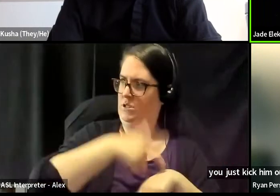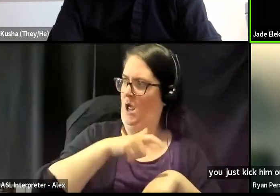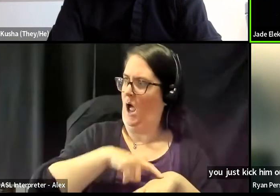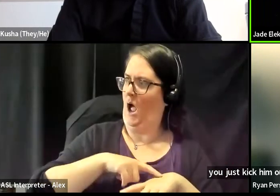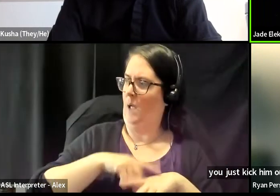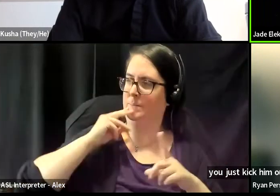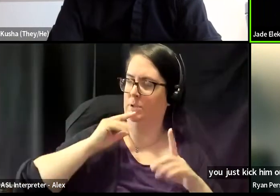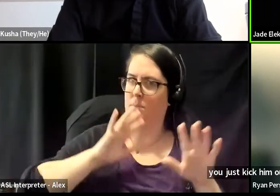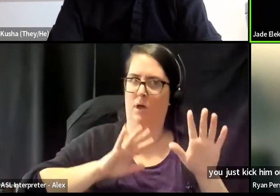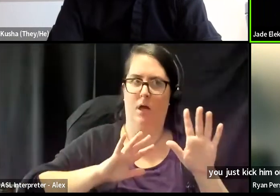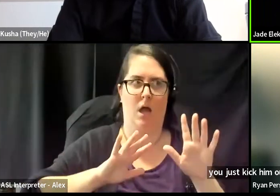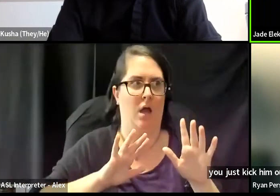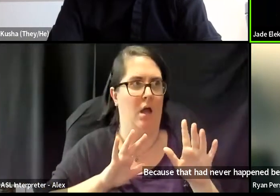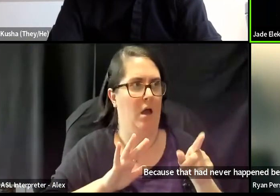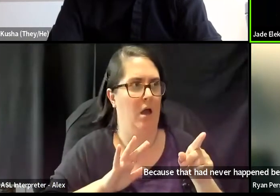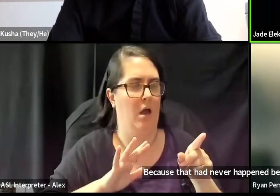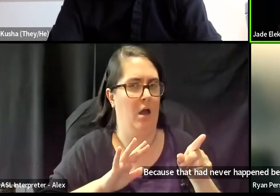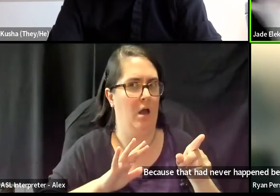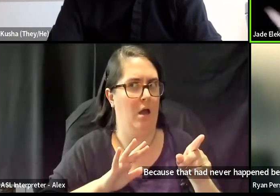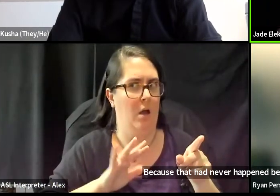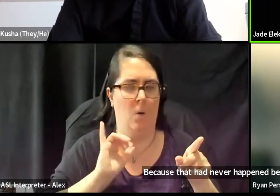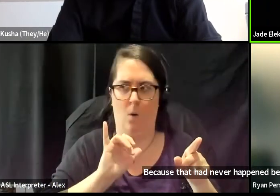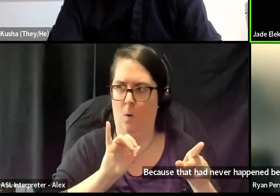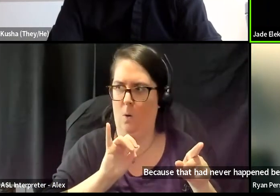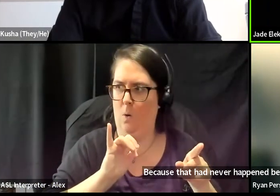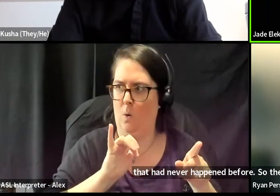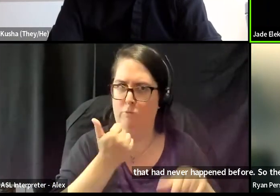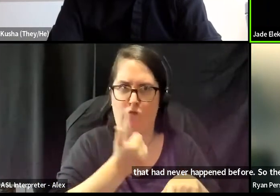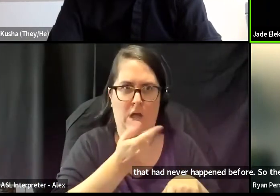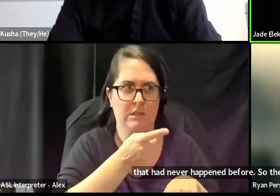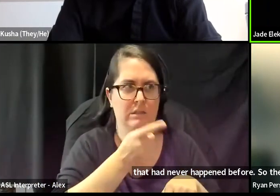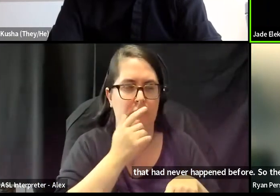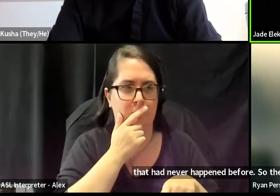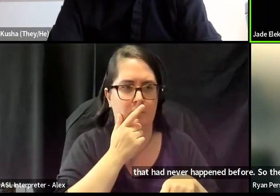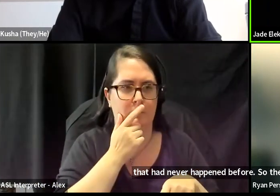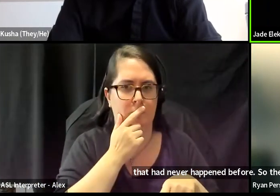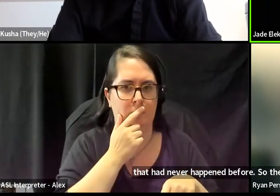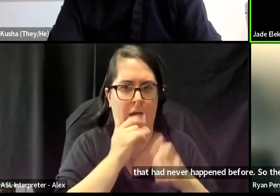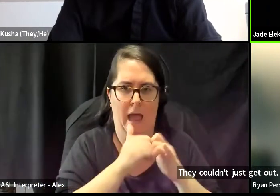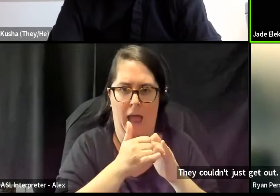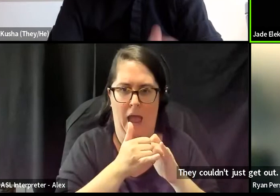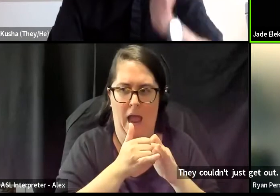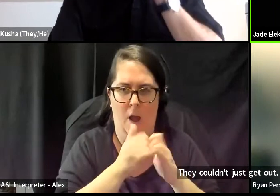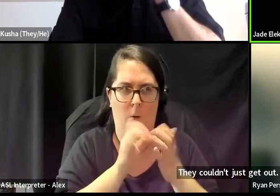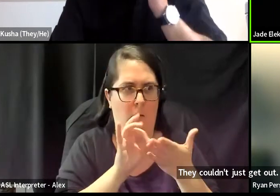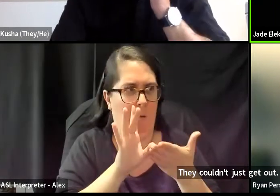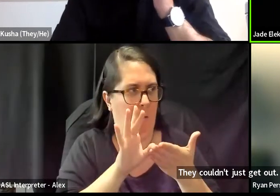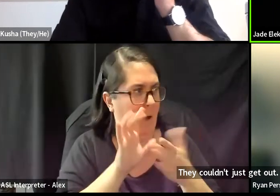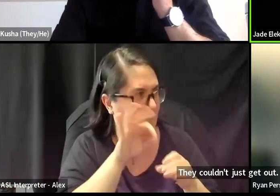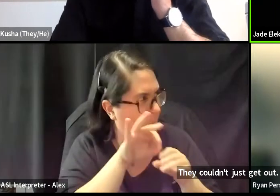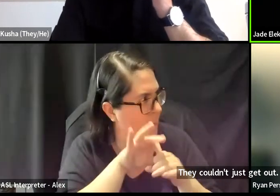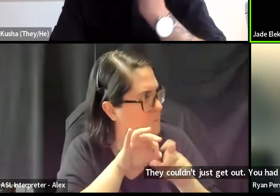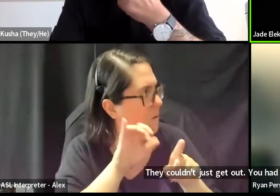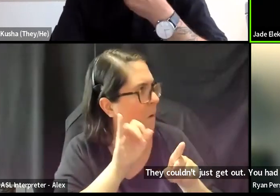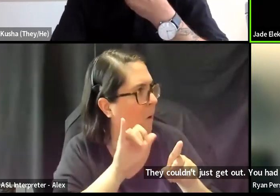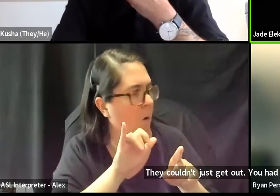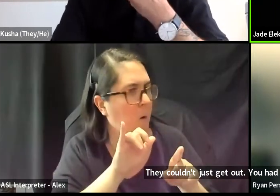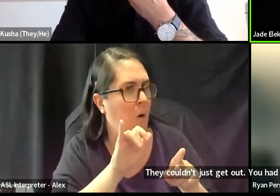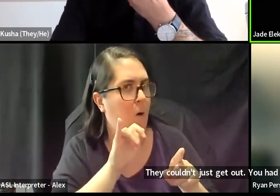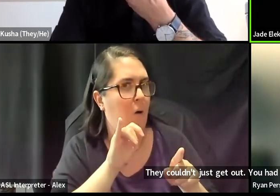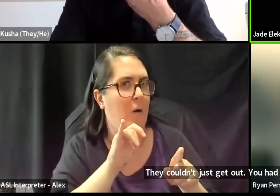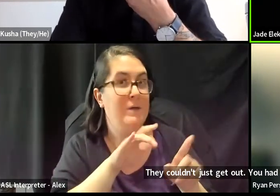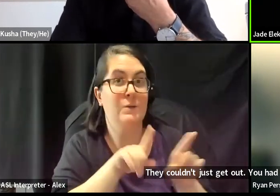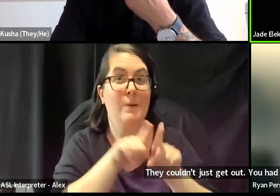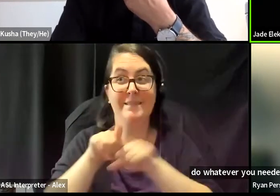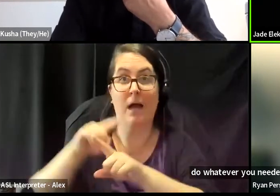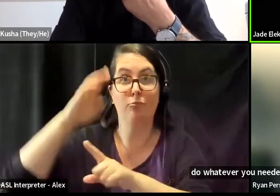do procedure. They couldn't just get out. You had to vote him out and do whatever you needed to do. And so when Trump